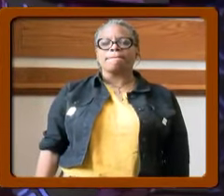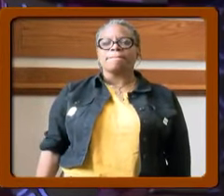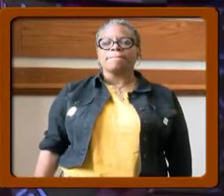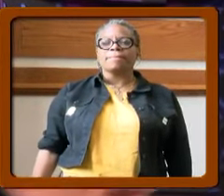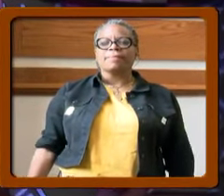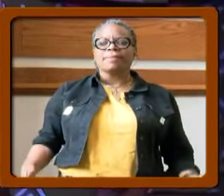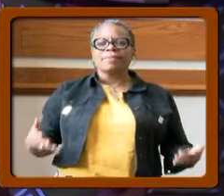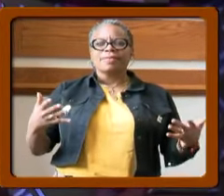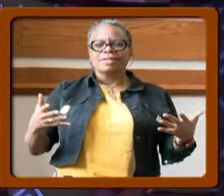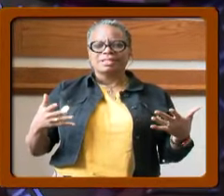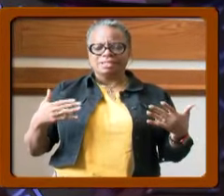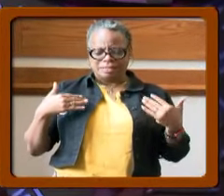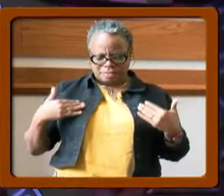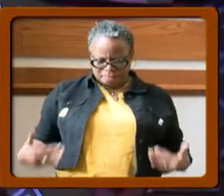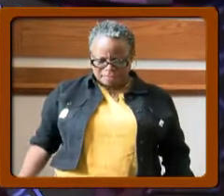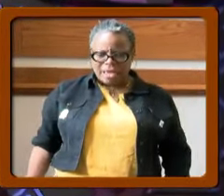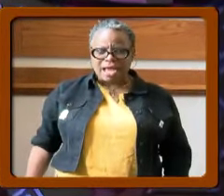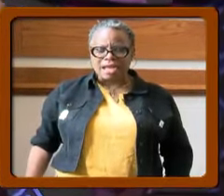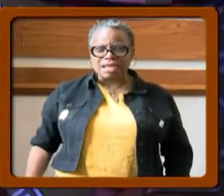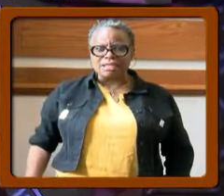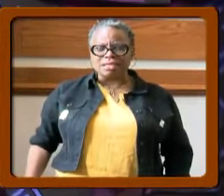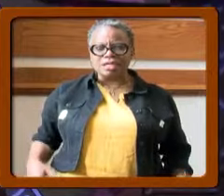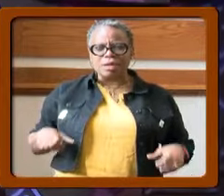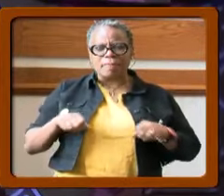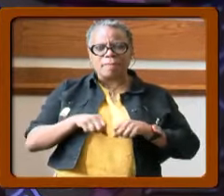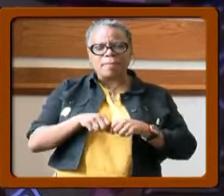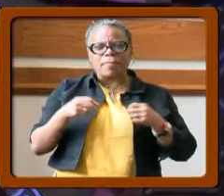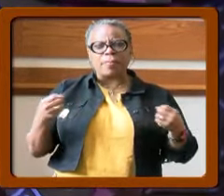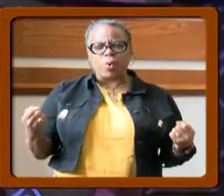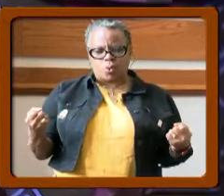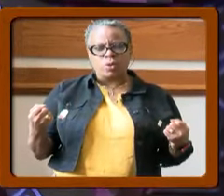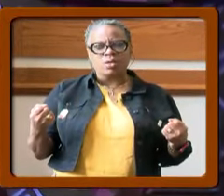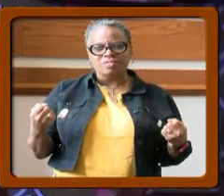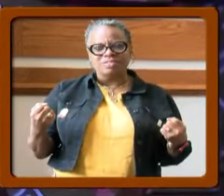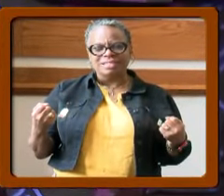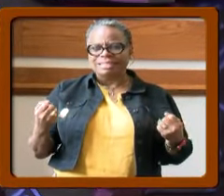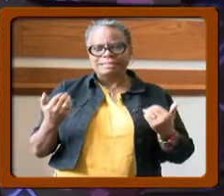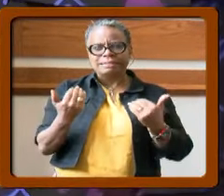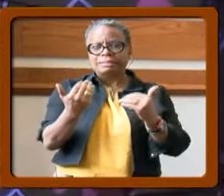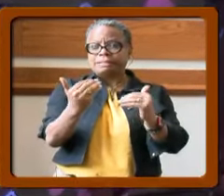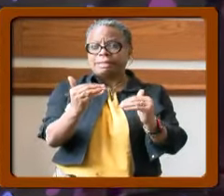This broken human vessel is too limited.